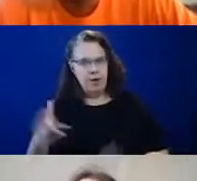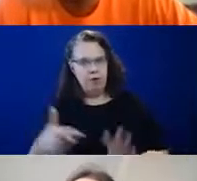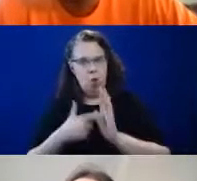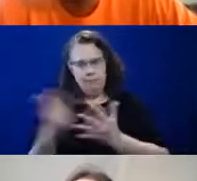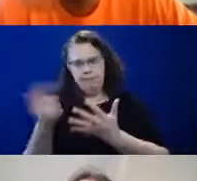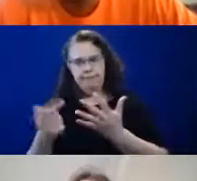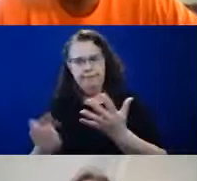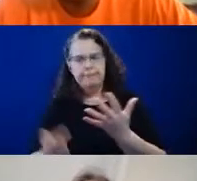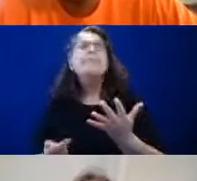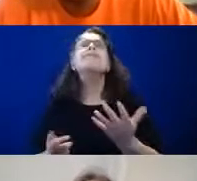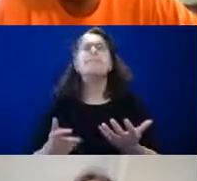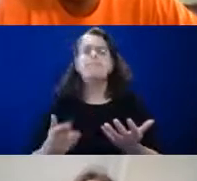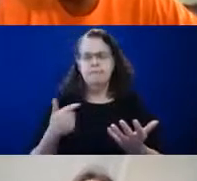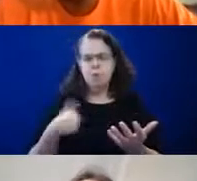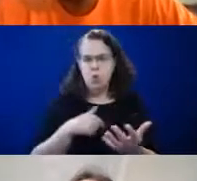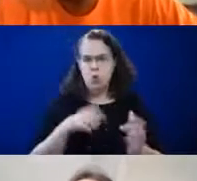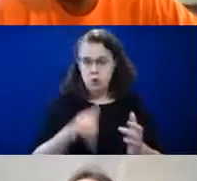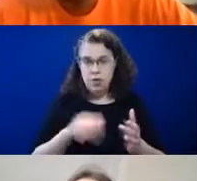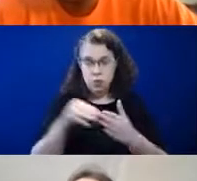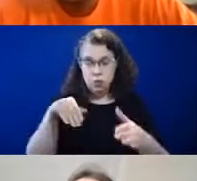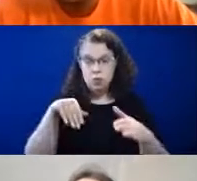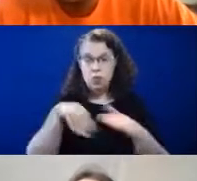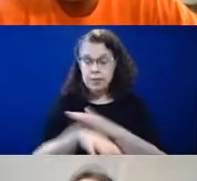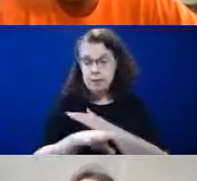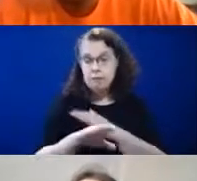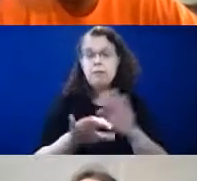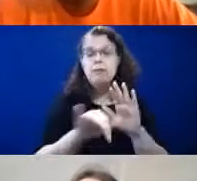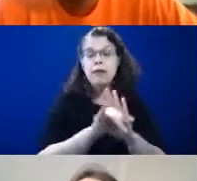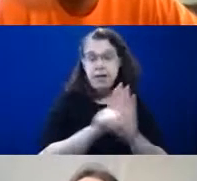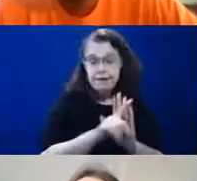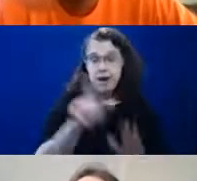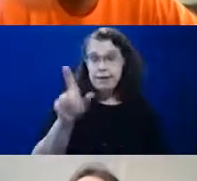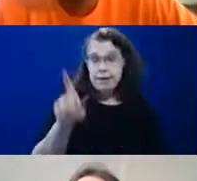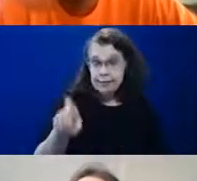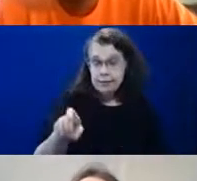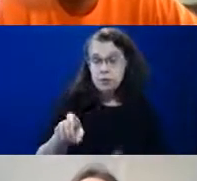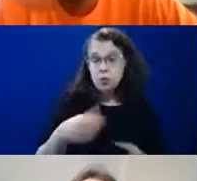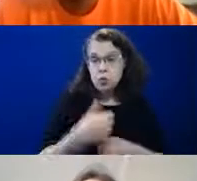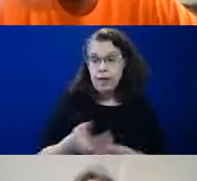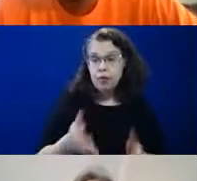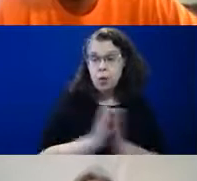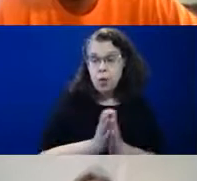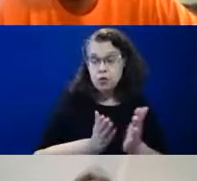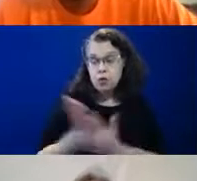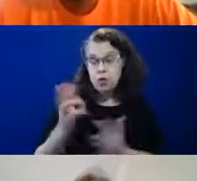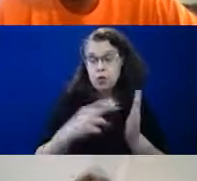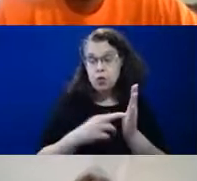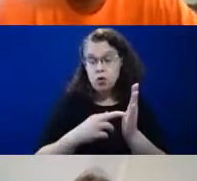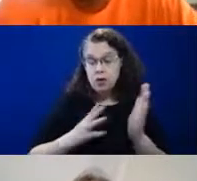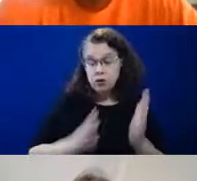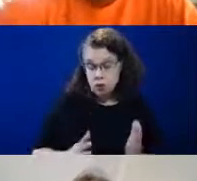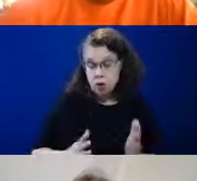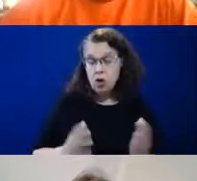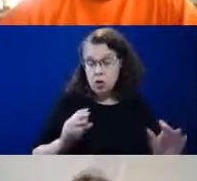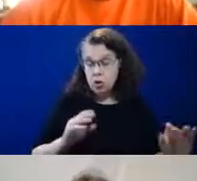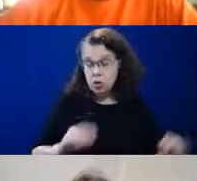So yes, we do it. So the student comes in, they identify what those needs are. We put in the request through the registrars if it's to move a classroom,